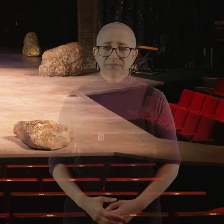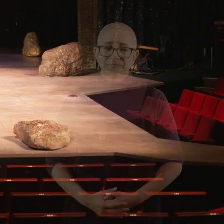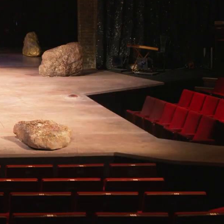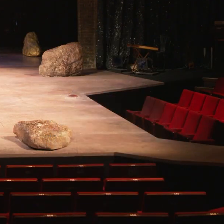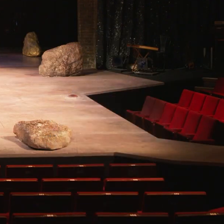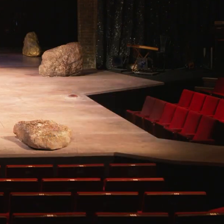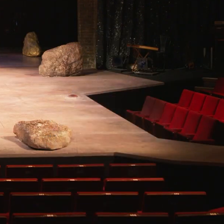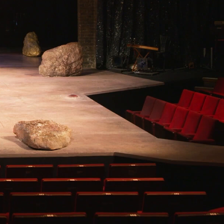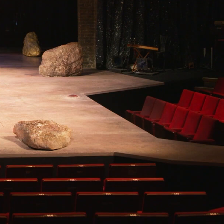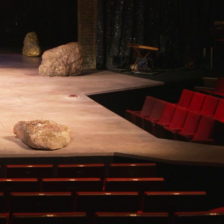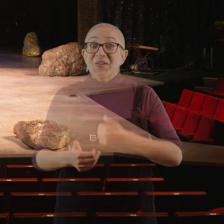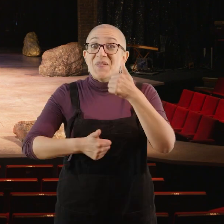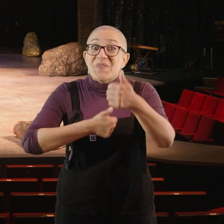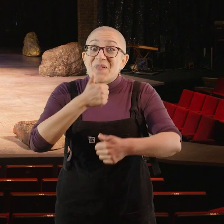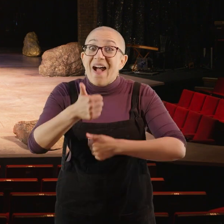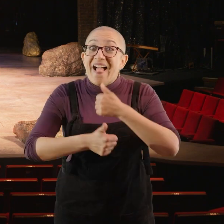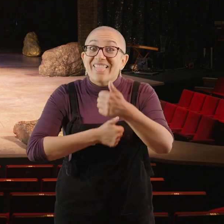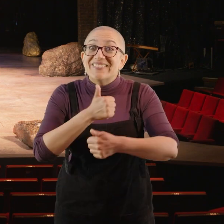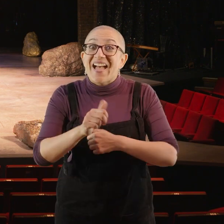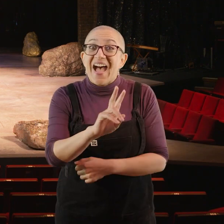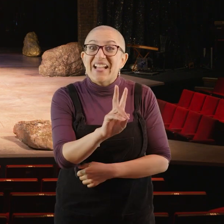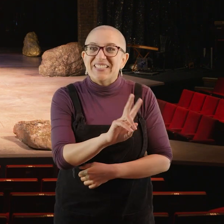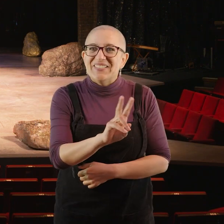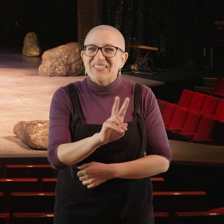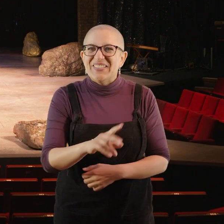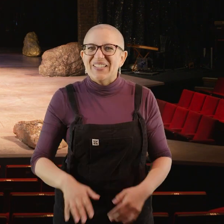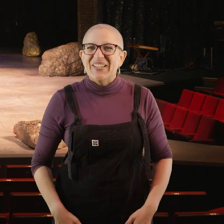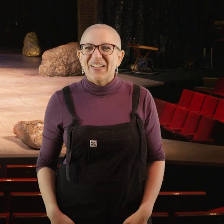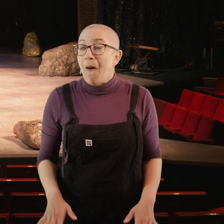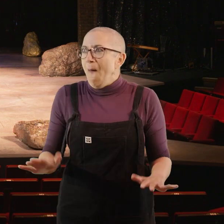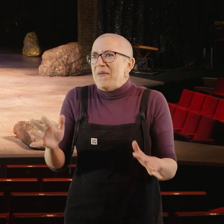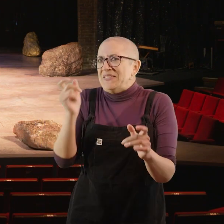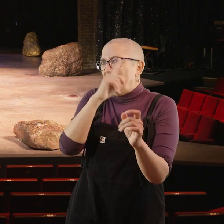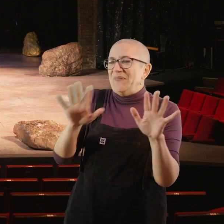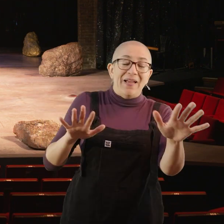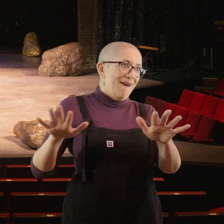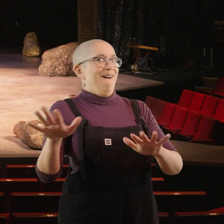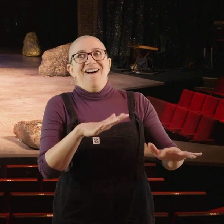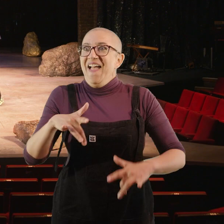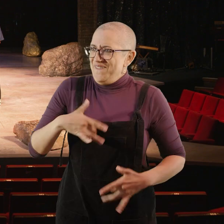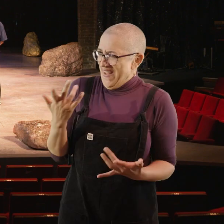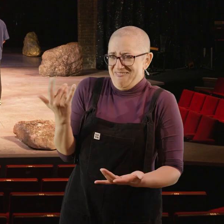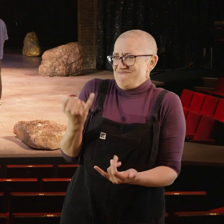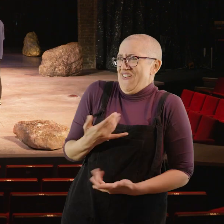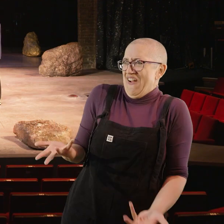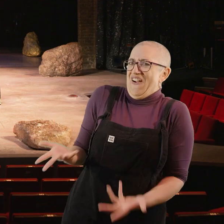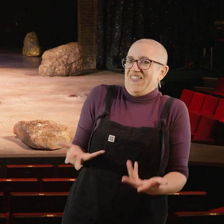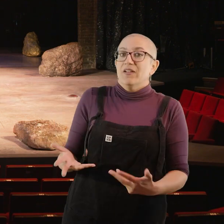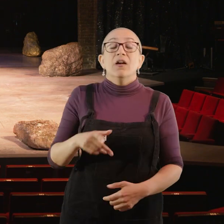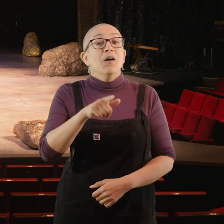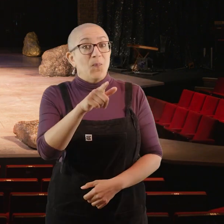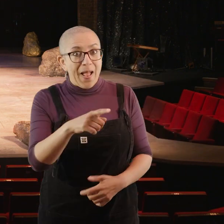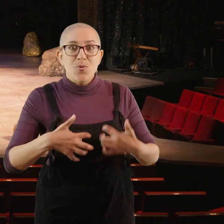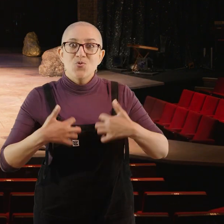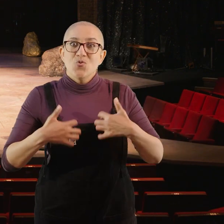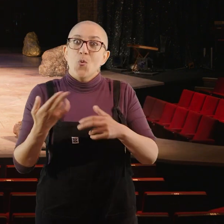Brilliant, well done, you two. Well How done. weird. Yeah, it is weird. And also, it feels suddenly so wrong. we stumbled on the fact back